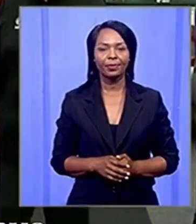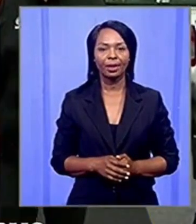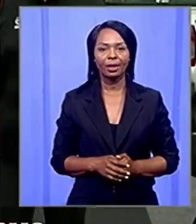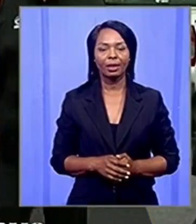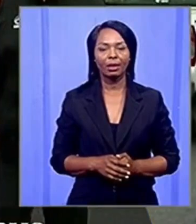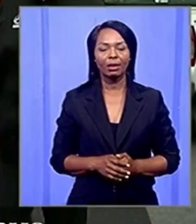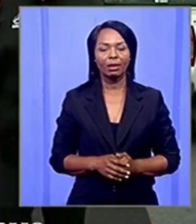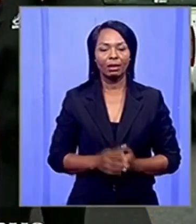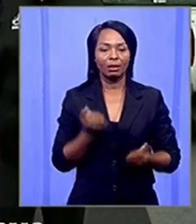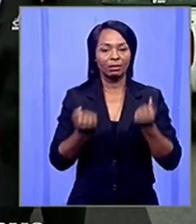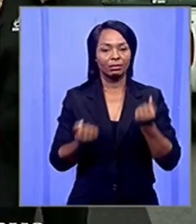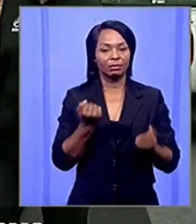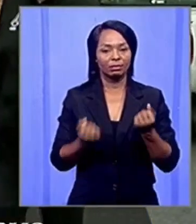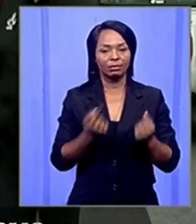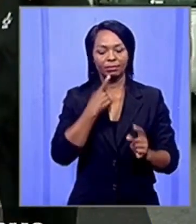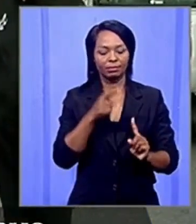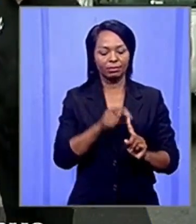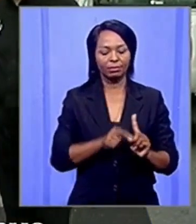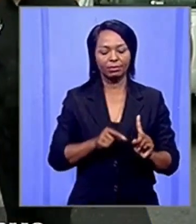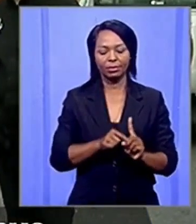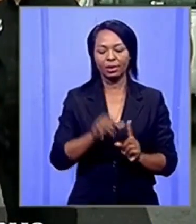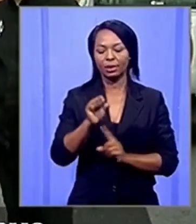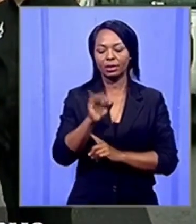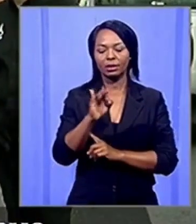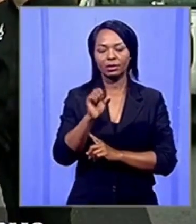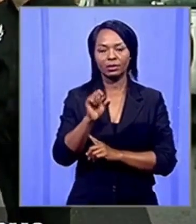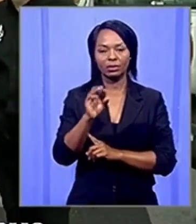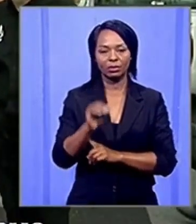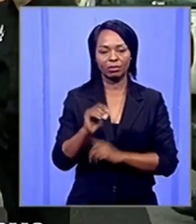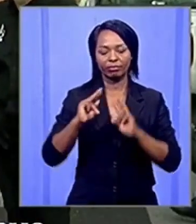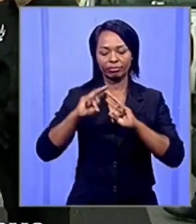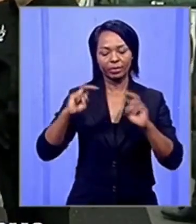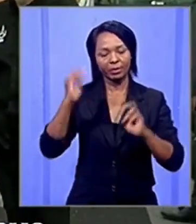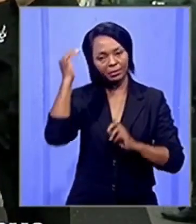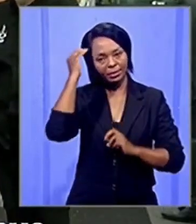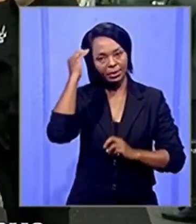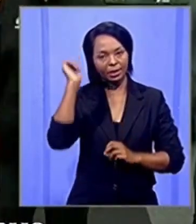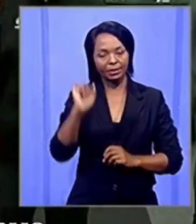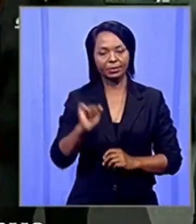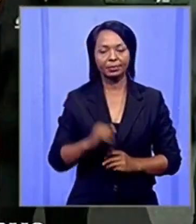Kgotlatshekelo e laela gore Mmeteledi Sifiso Mkhwanazi a tlhatlhobiwe tlhaloganyo.